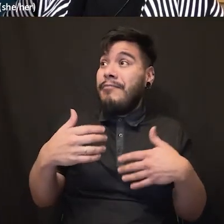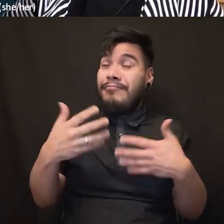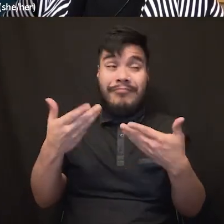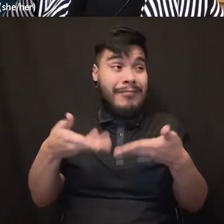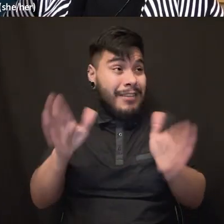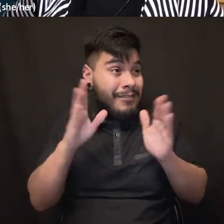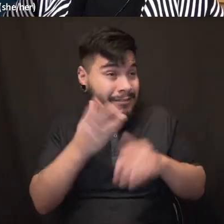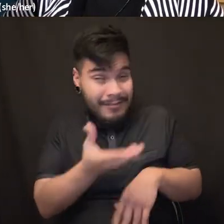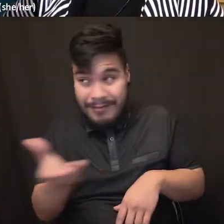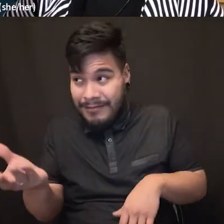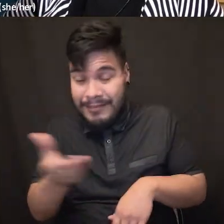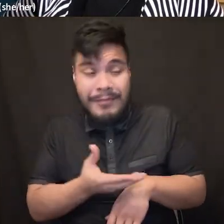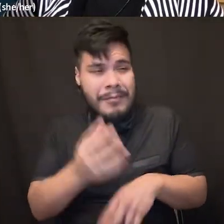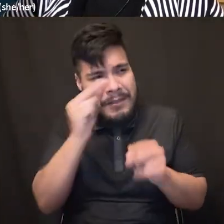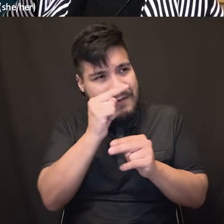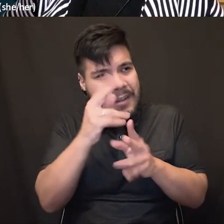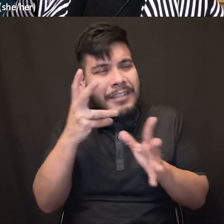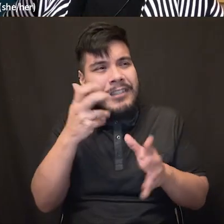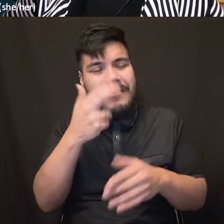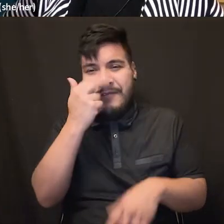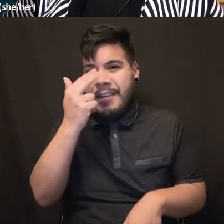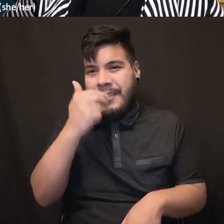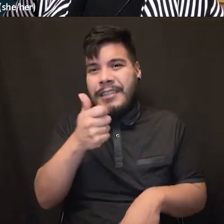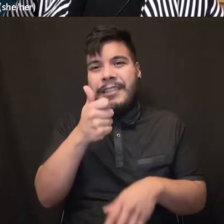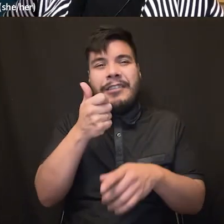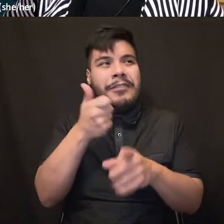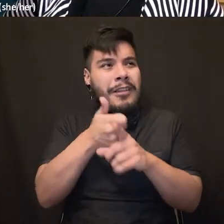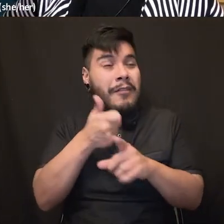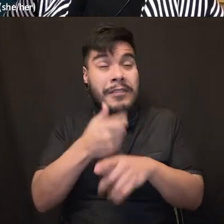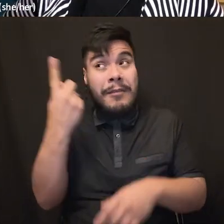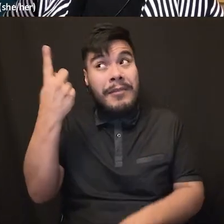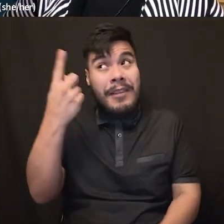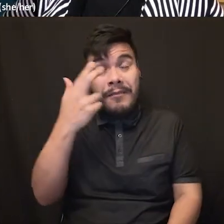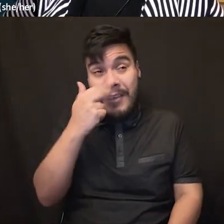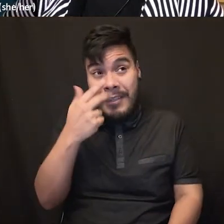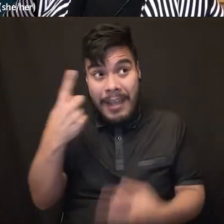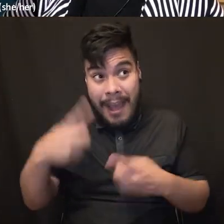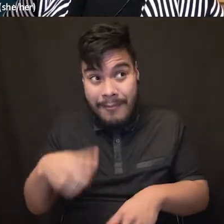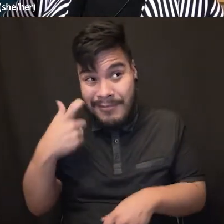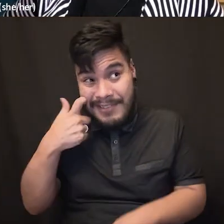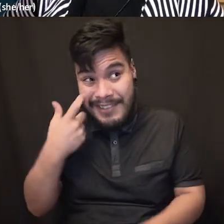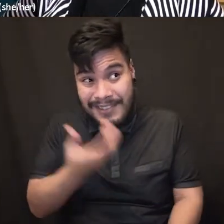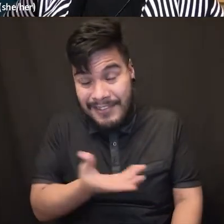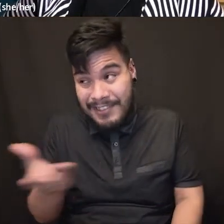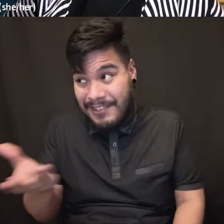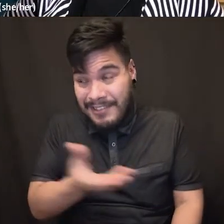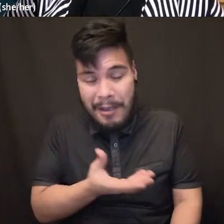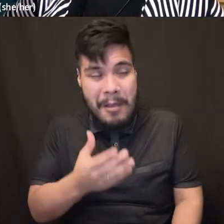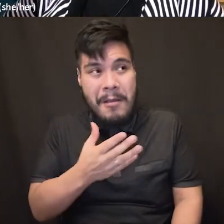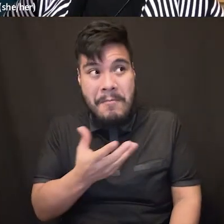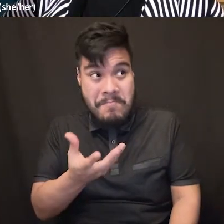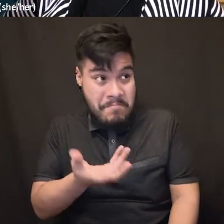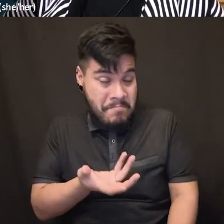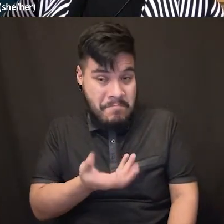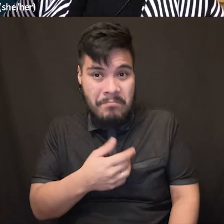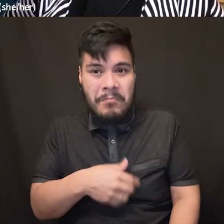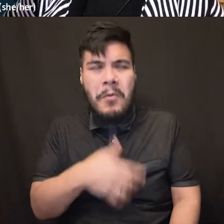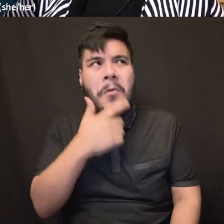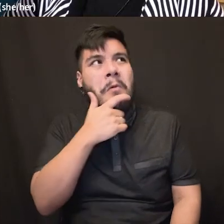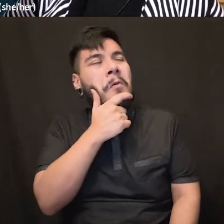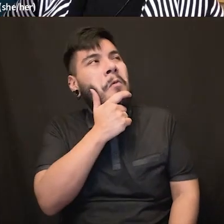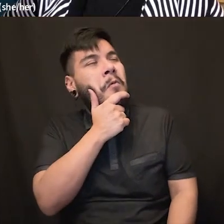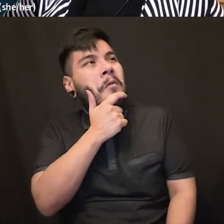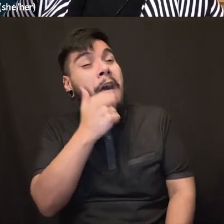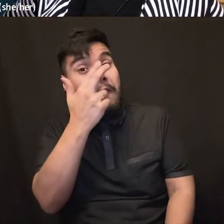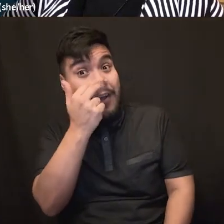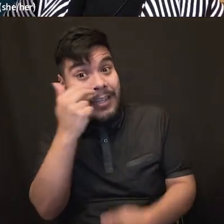something funny that's happened to you recently that you would like to share with us? Ooh. Funny just in